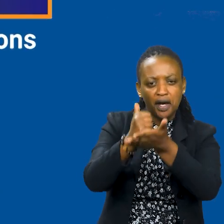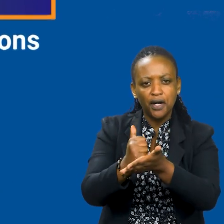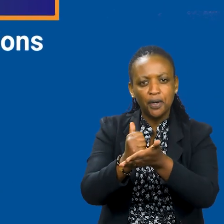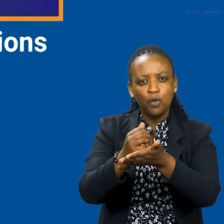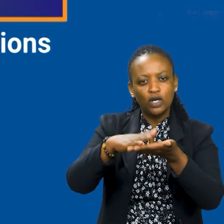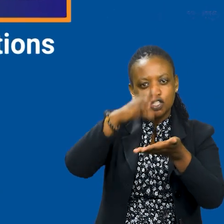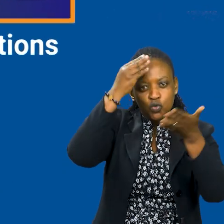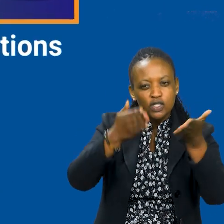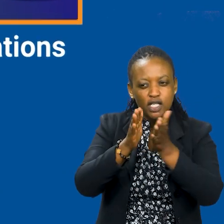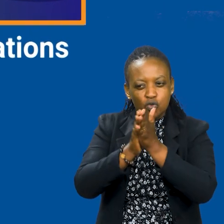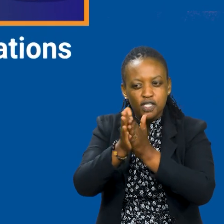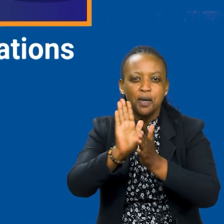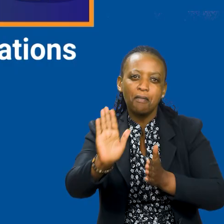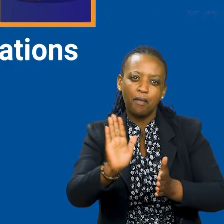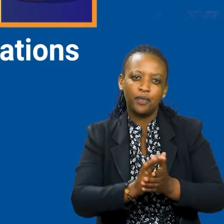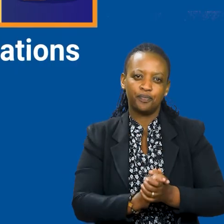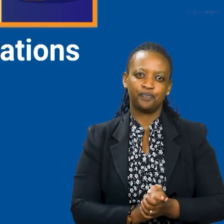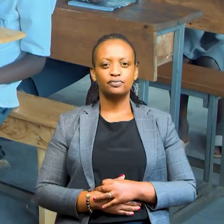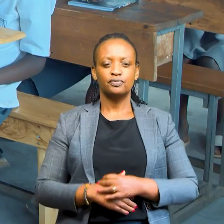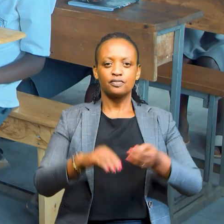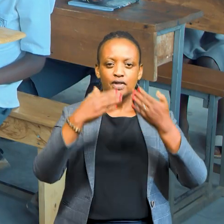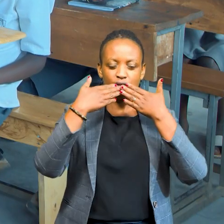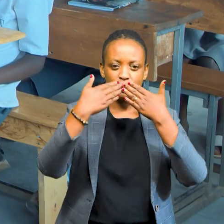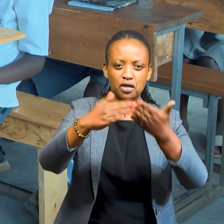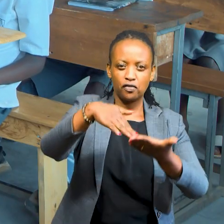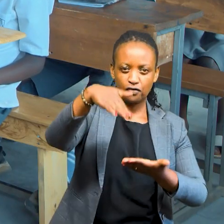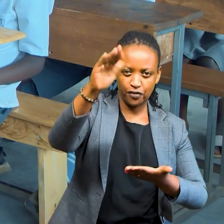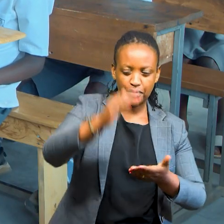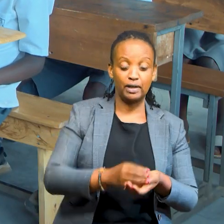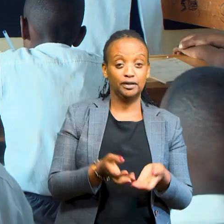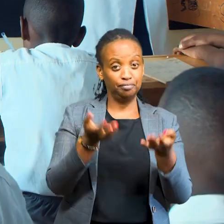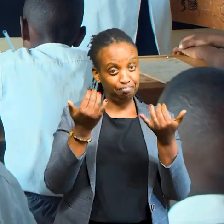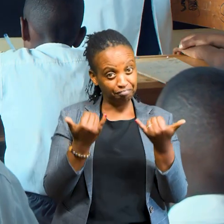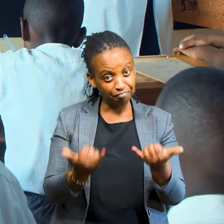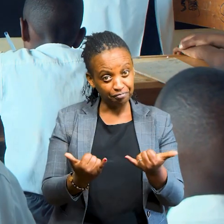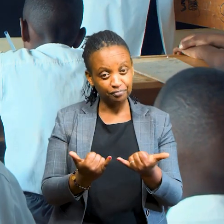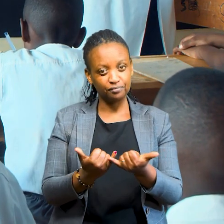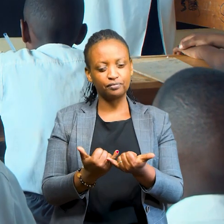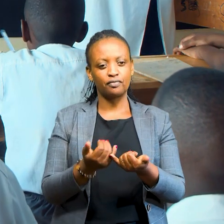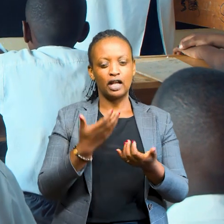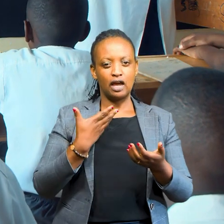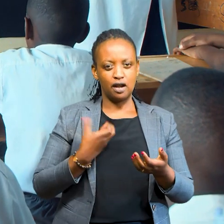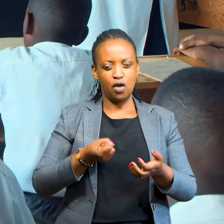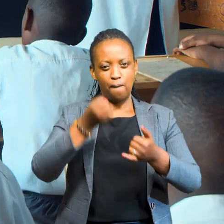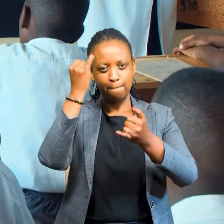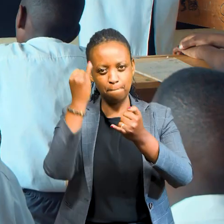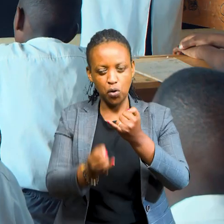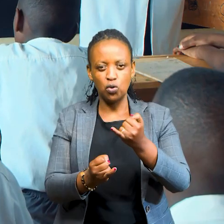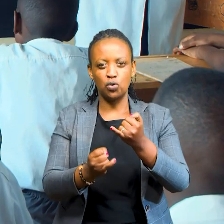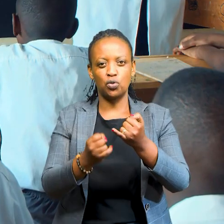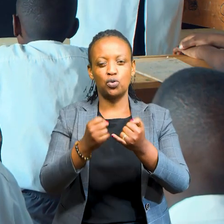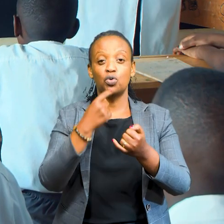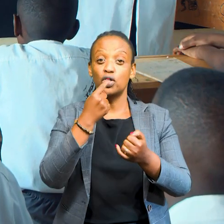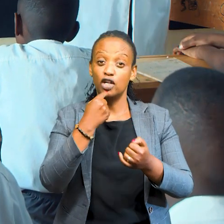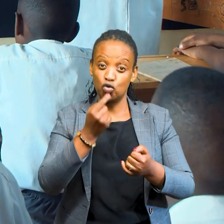help maintain students' interest. Thank you very much. So, we have come to the end of our